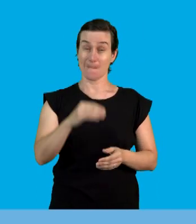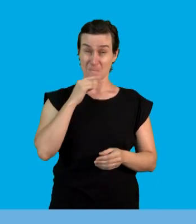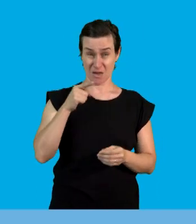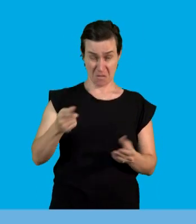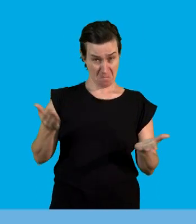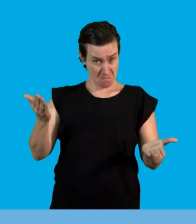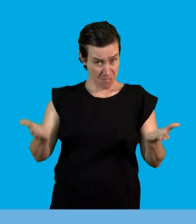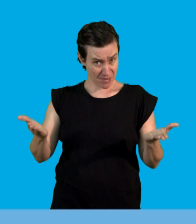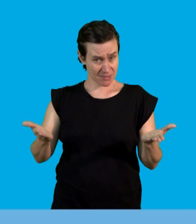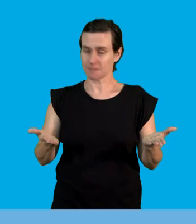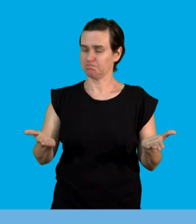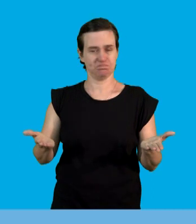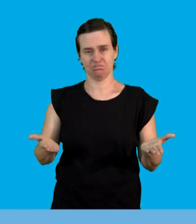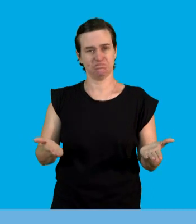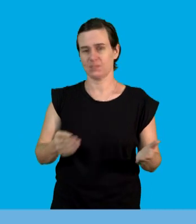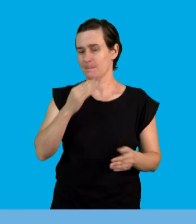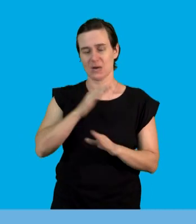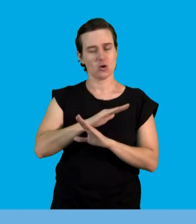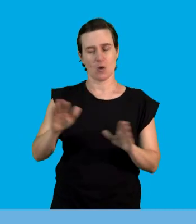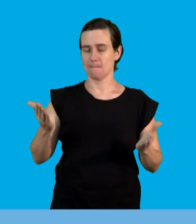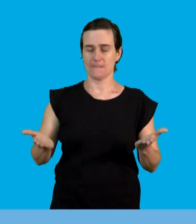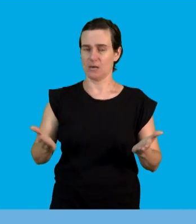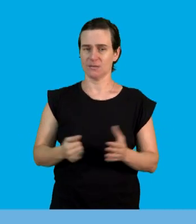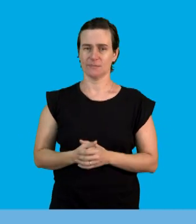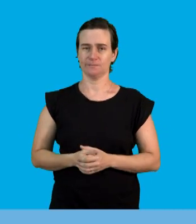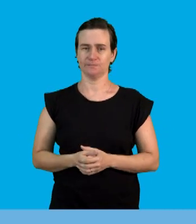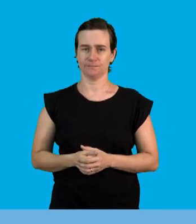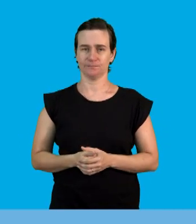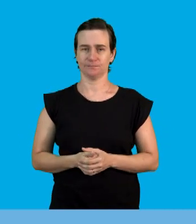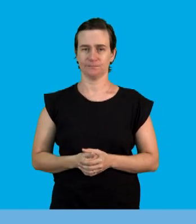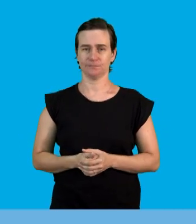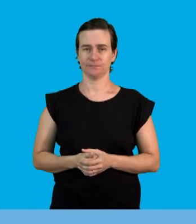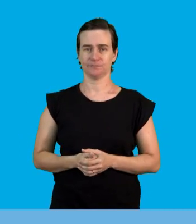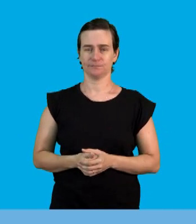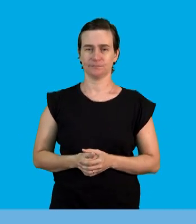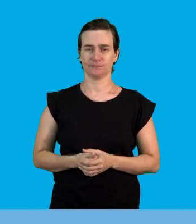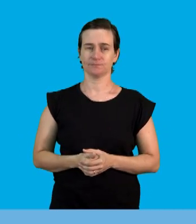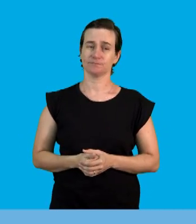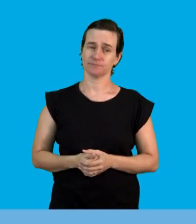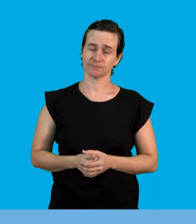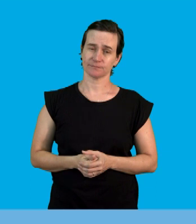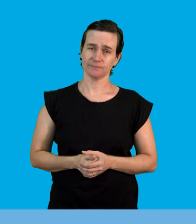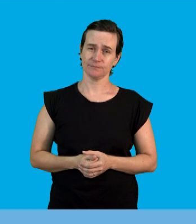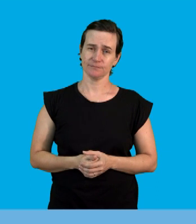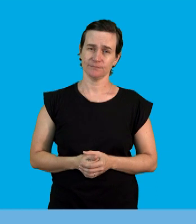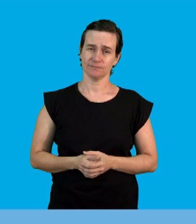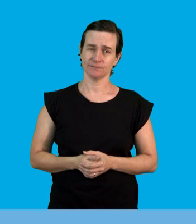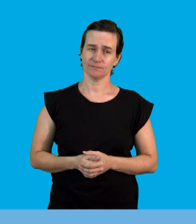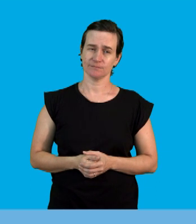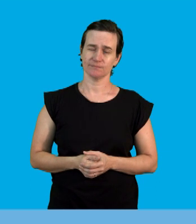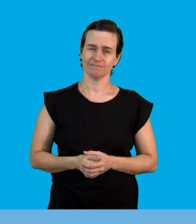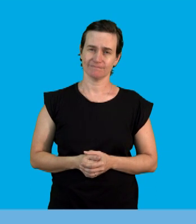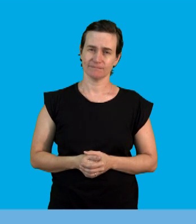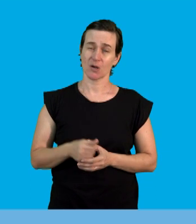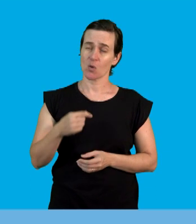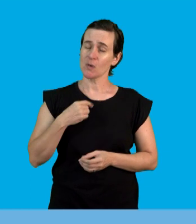forces are not in equilibrium, and those two forces are not going to be balanced forces. So, in conclusion with this,